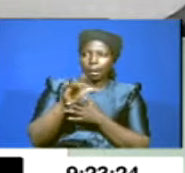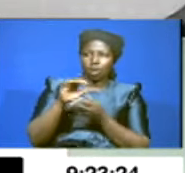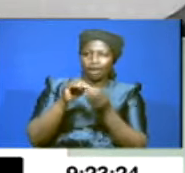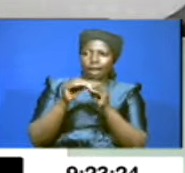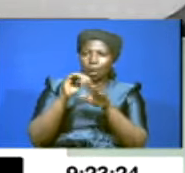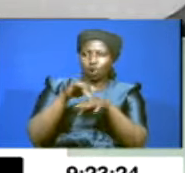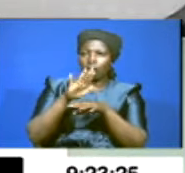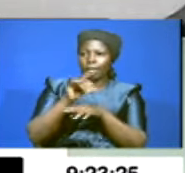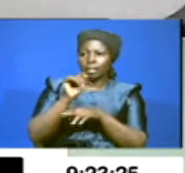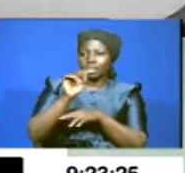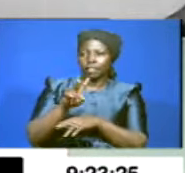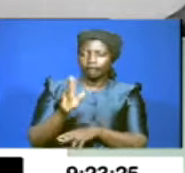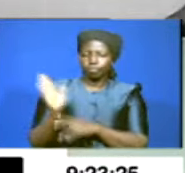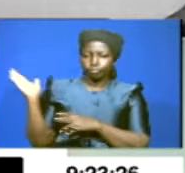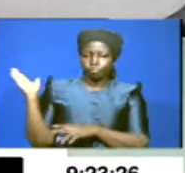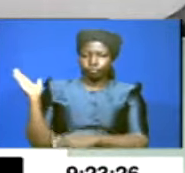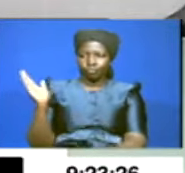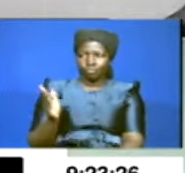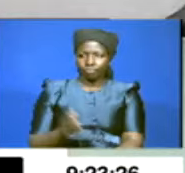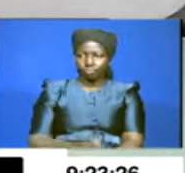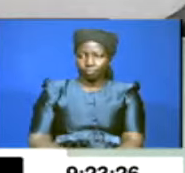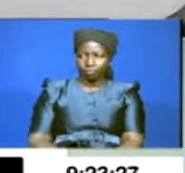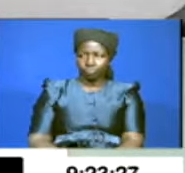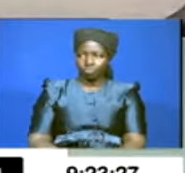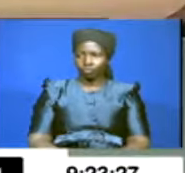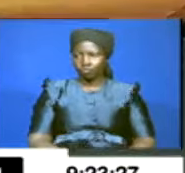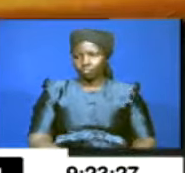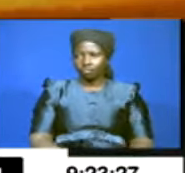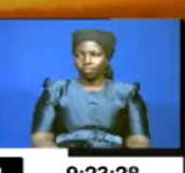808-9700. M-Pesa pay bill number